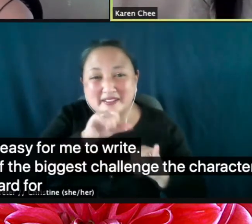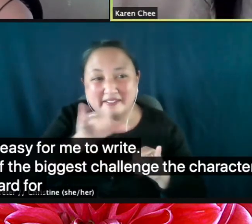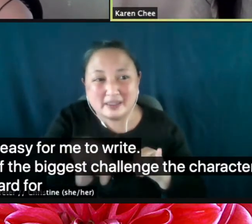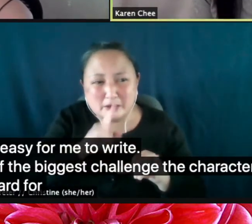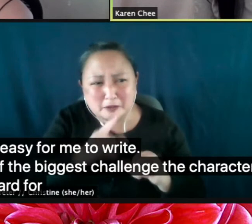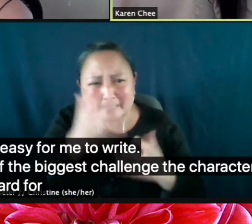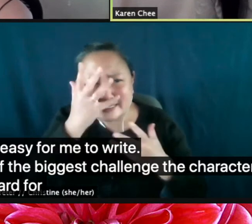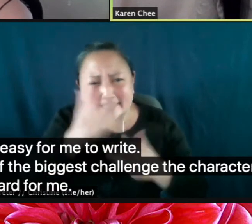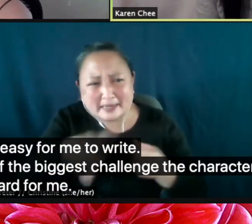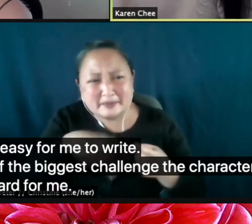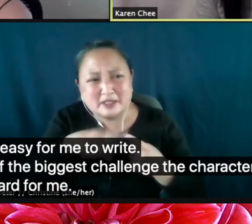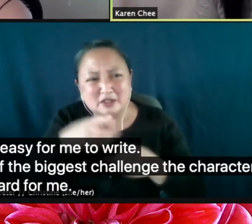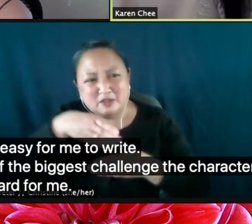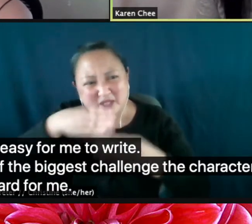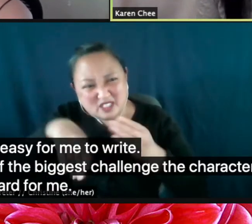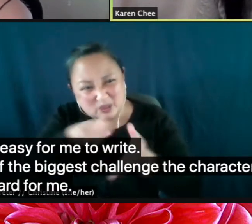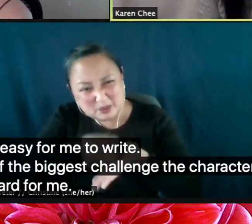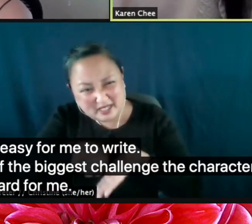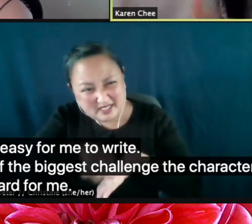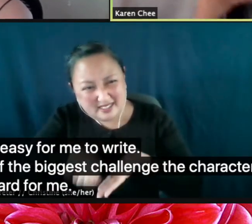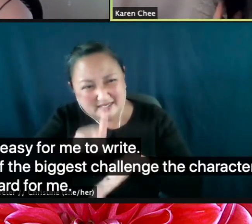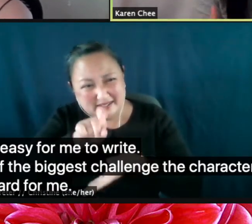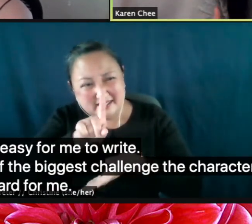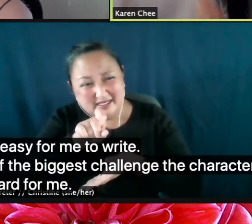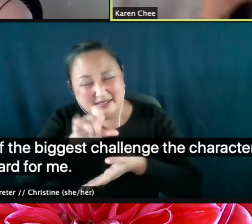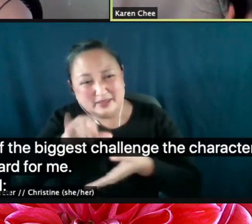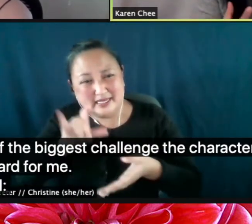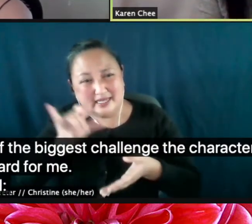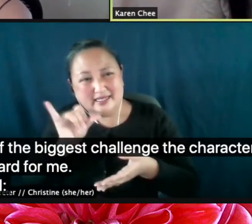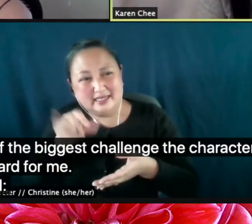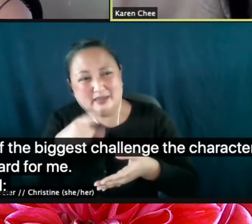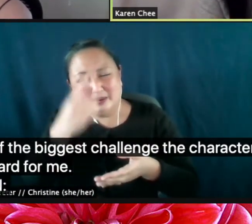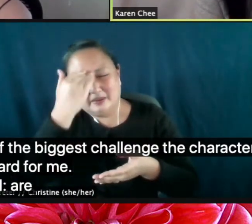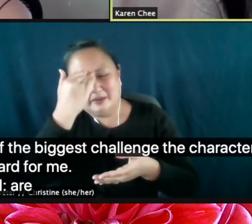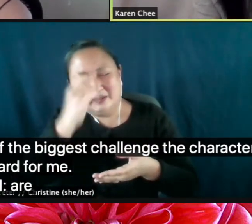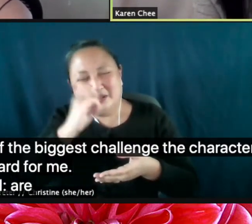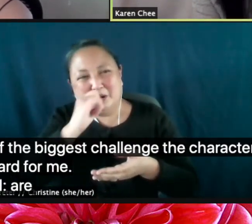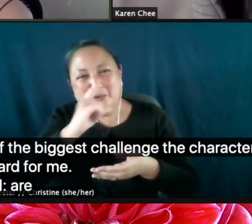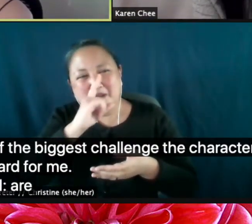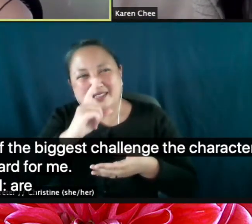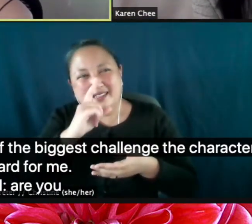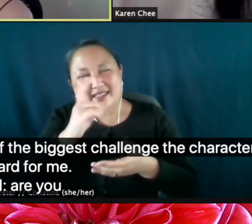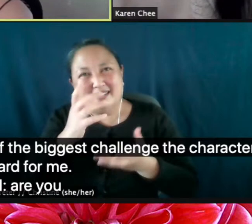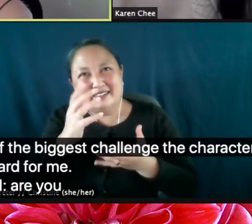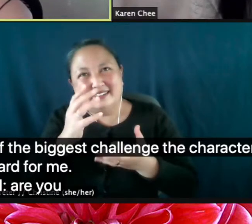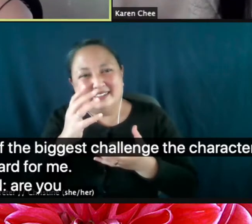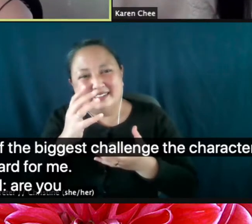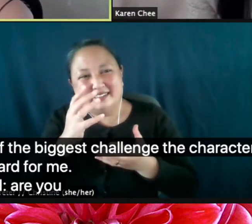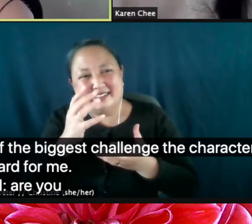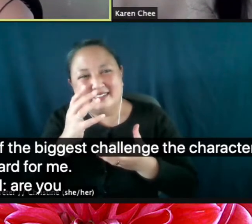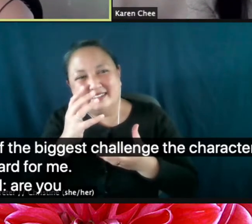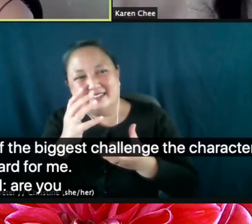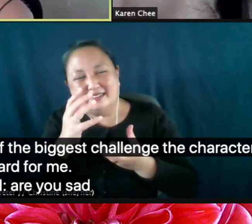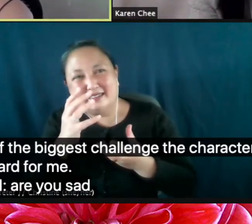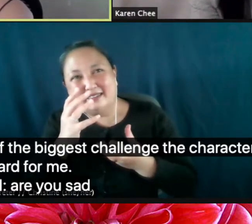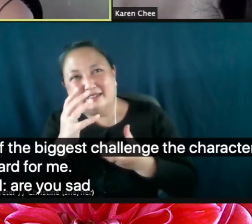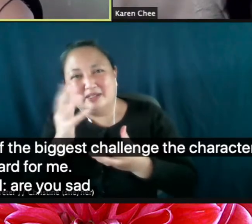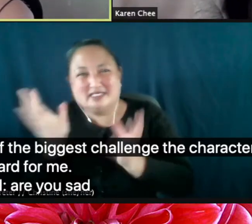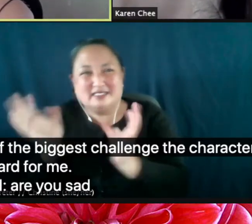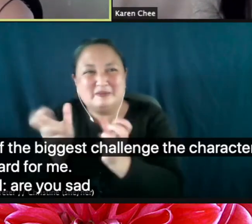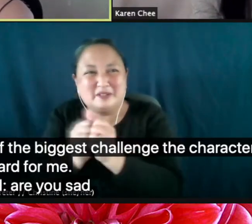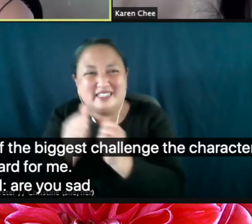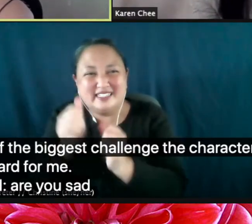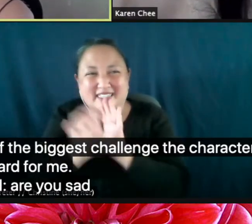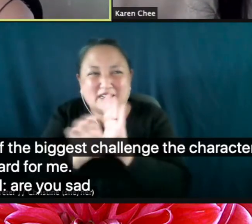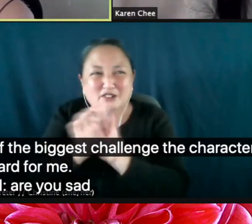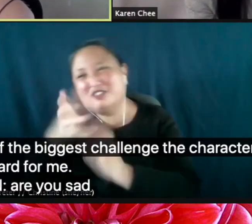you really sad when you finished writing? Or was it like that you don't get to talking through these characters, or keep